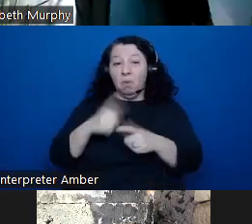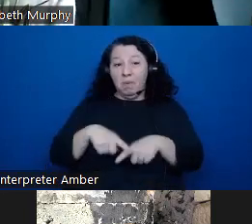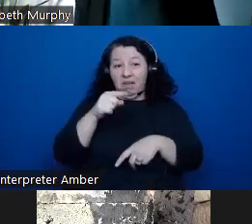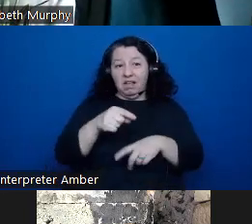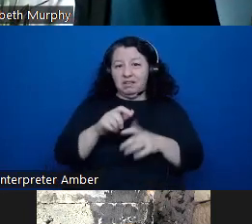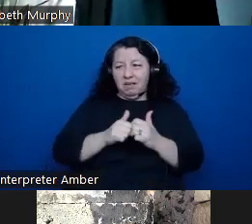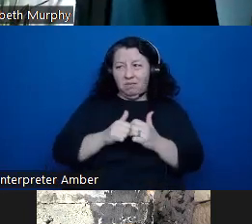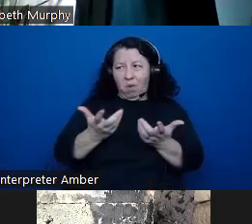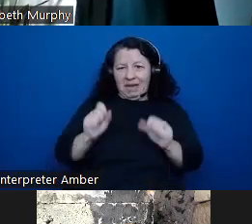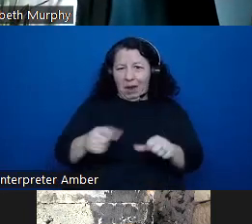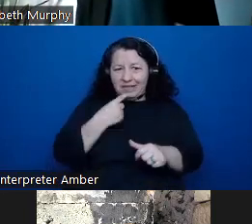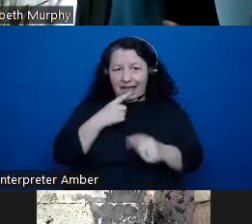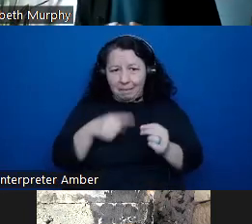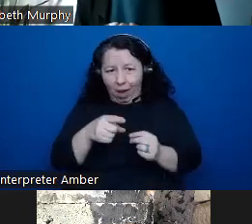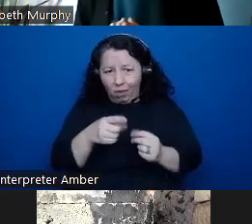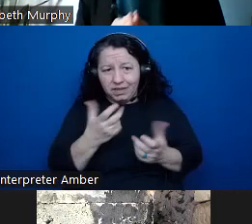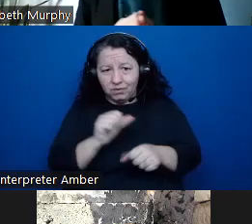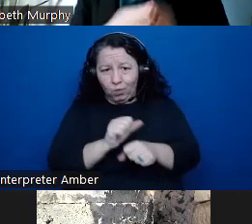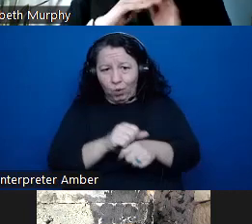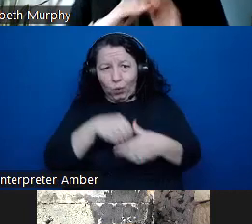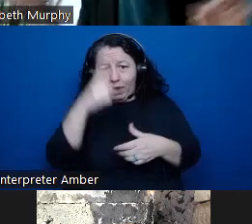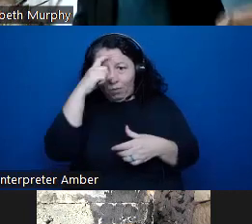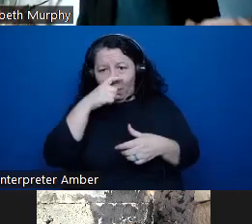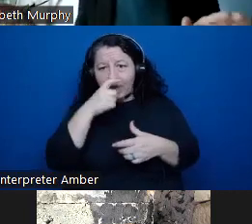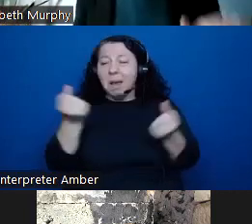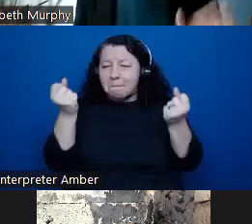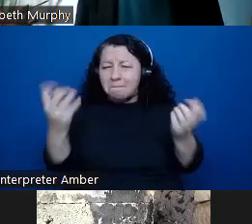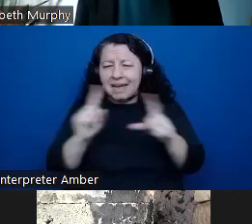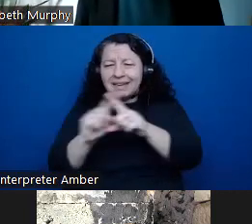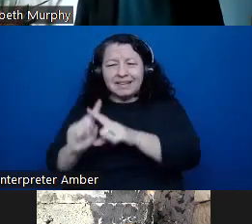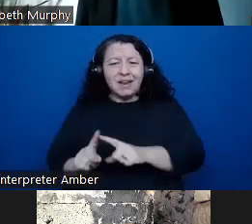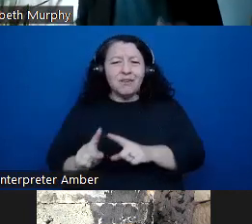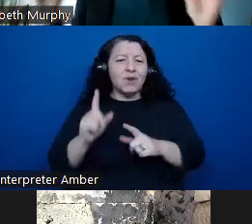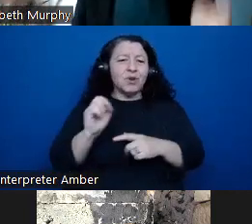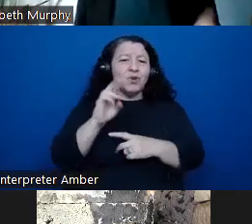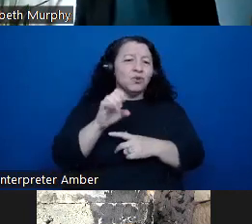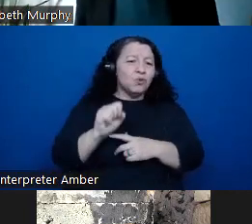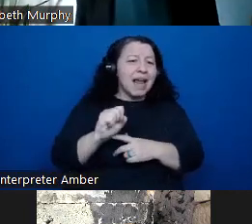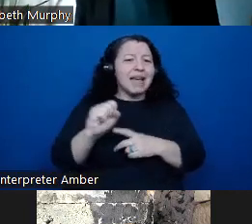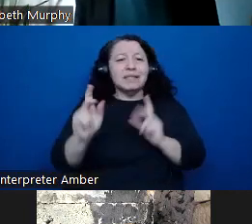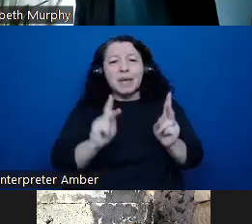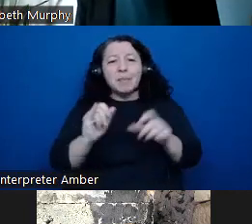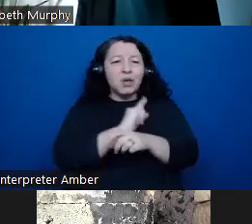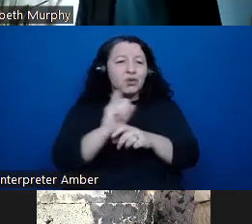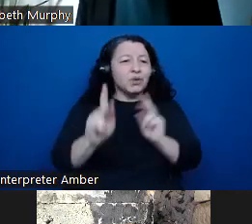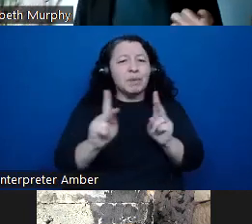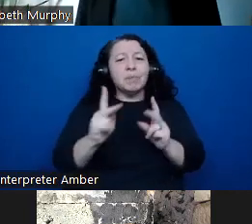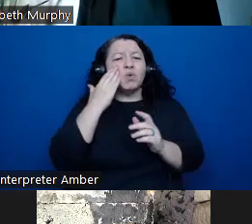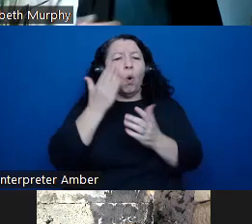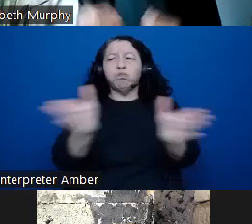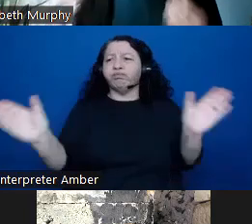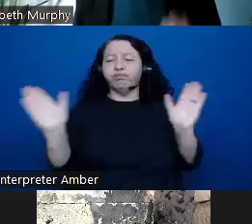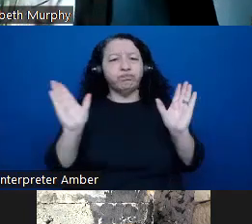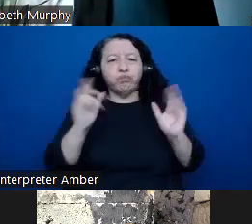are numerous professions of craftspeople and tradespeople known from the Roman world. In fact, the historian Kai Ruffing